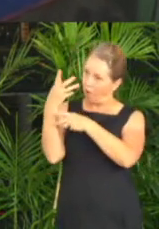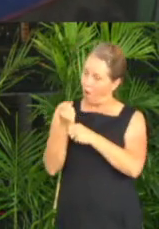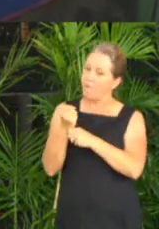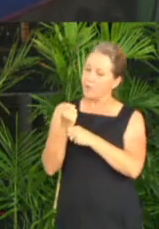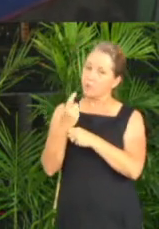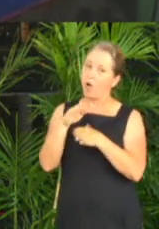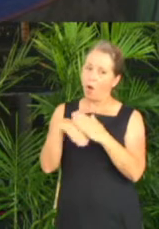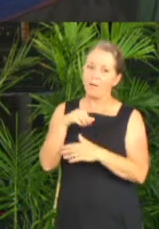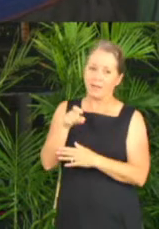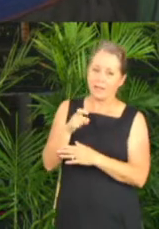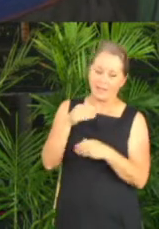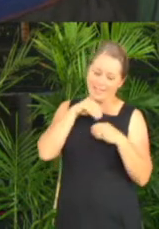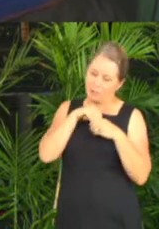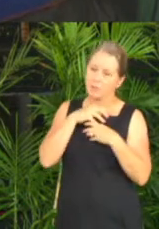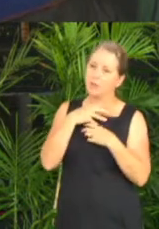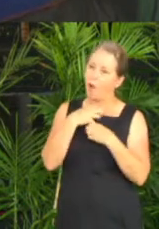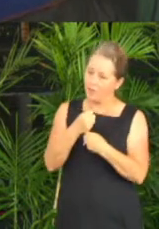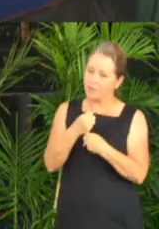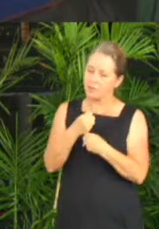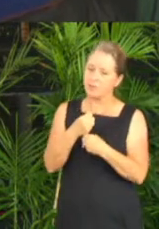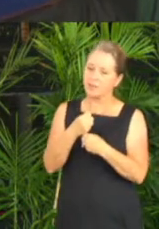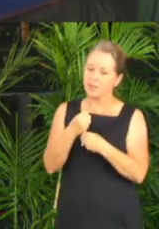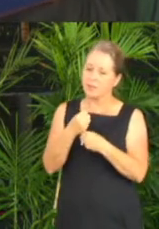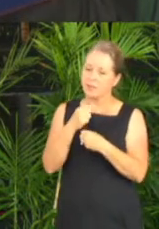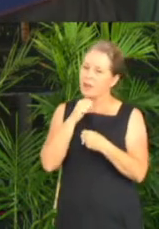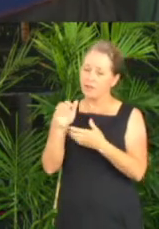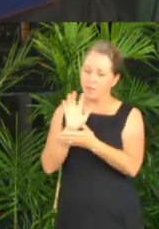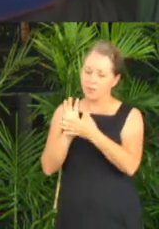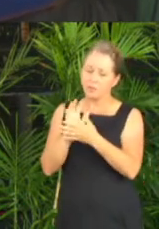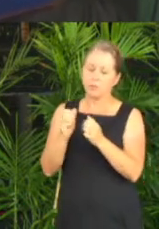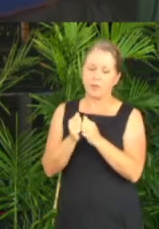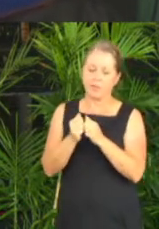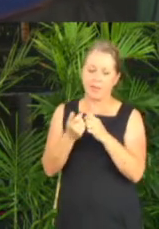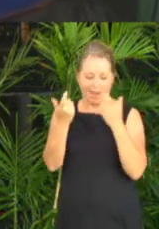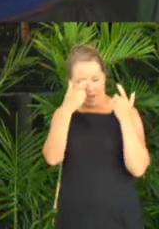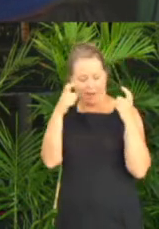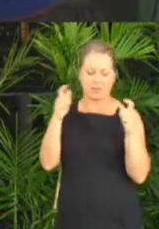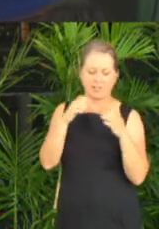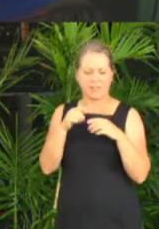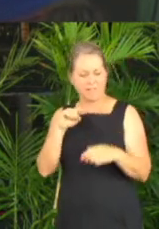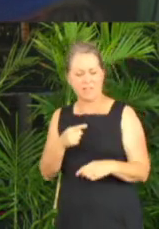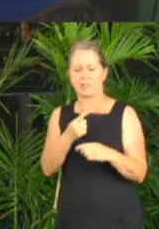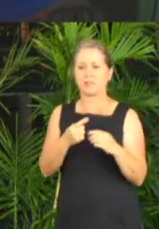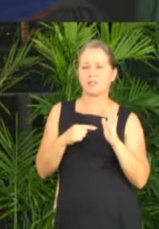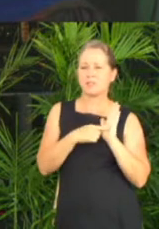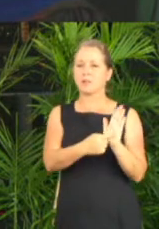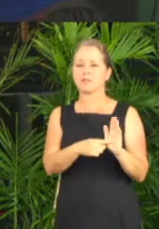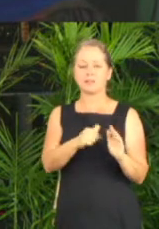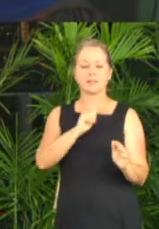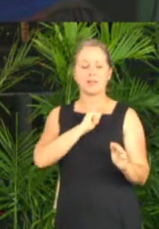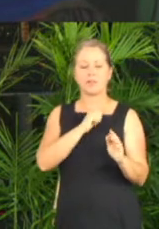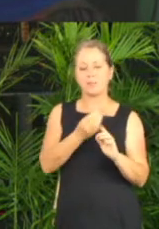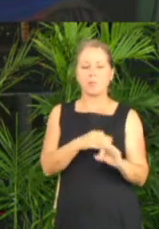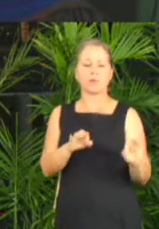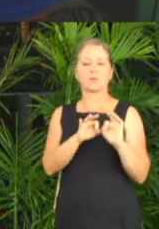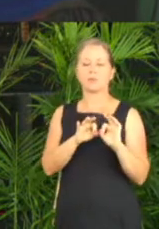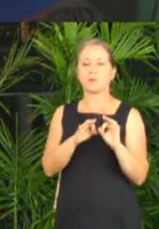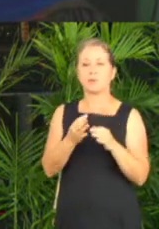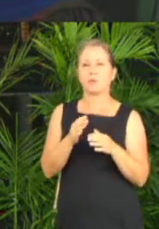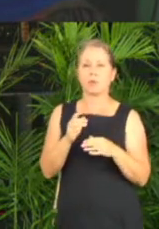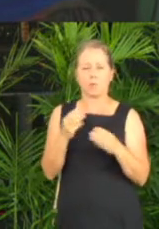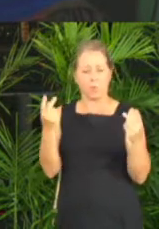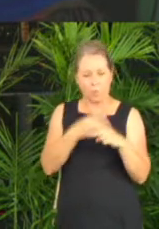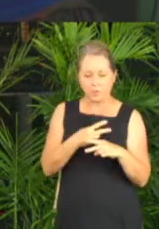all need internally, with arrogance, which is an offensive display of self-importance, or worse